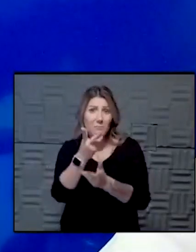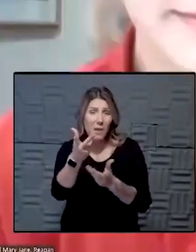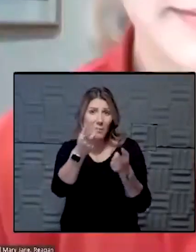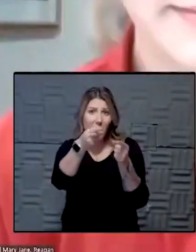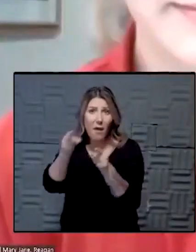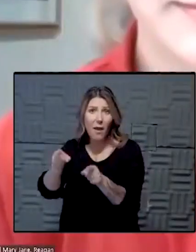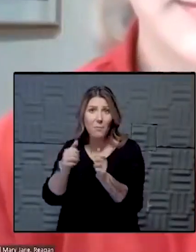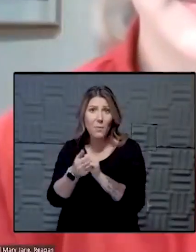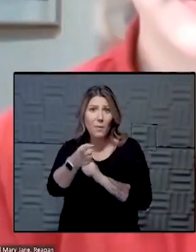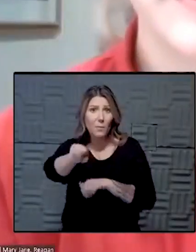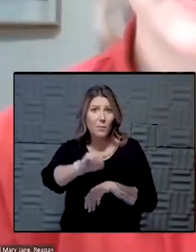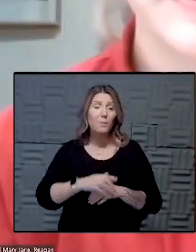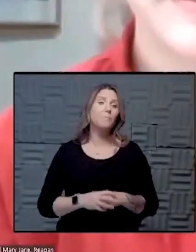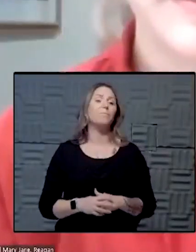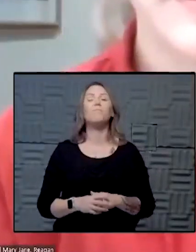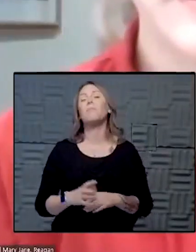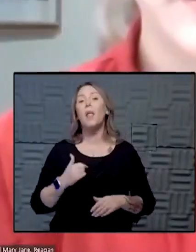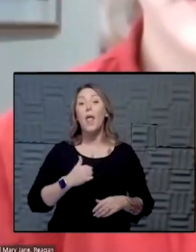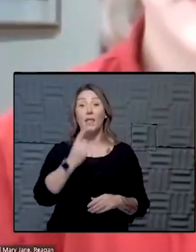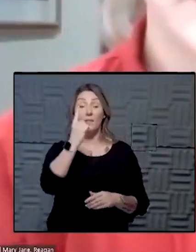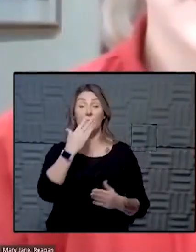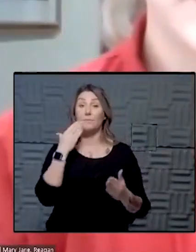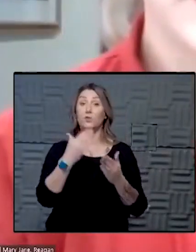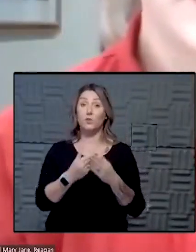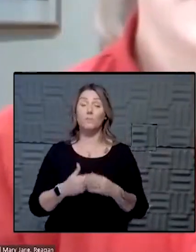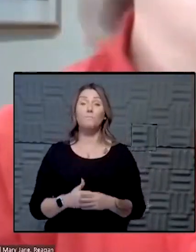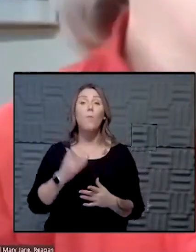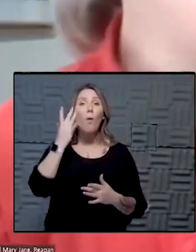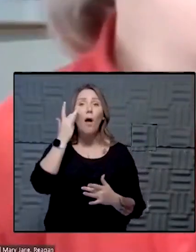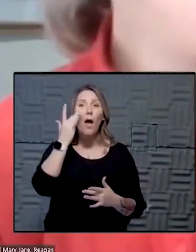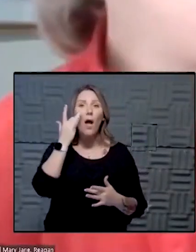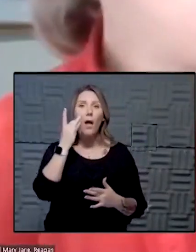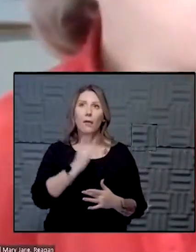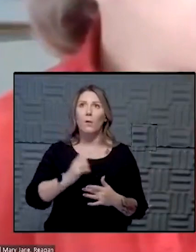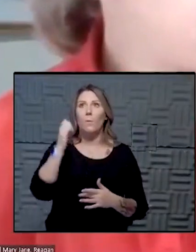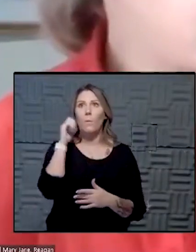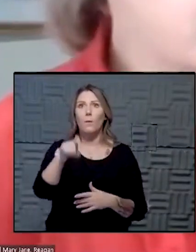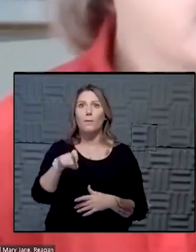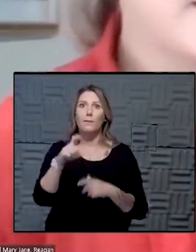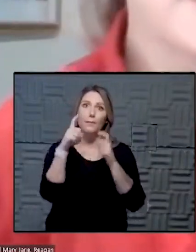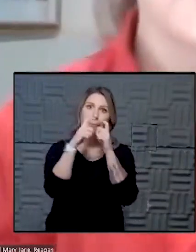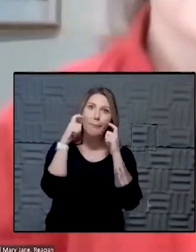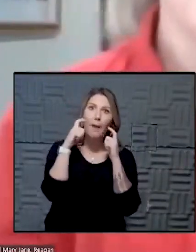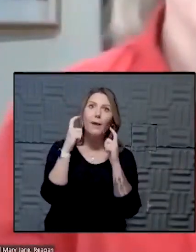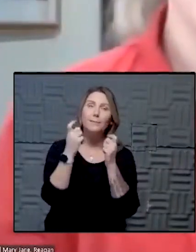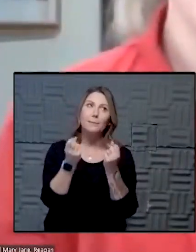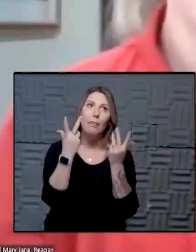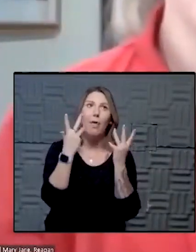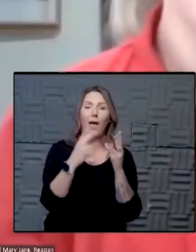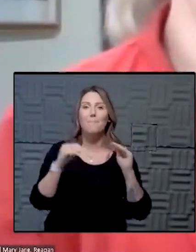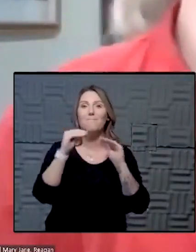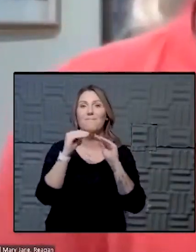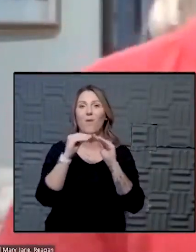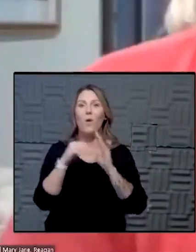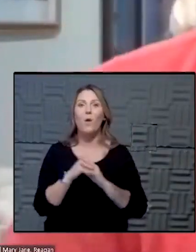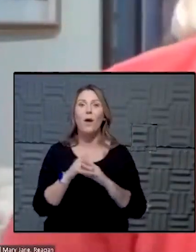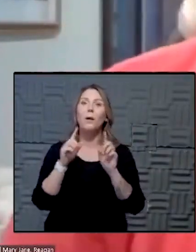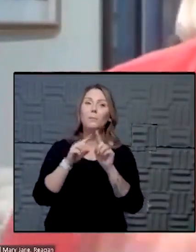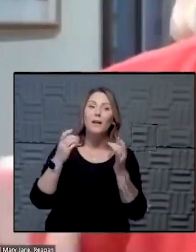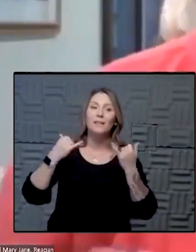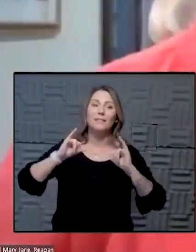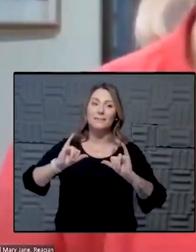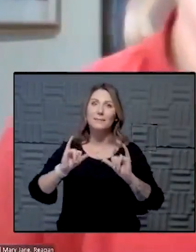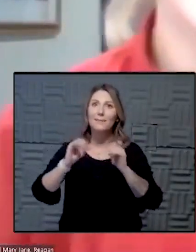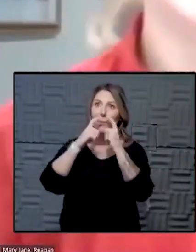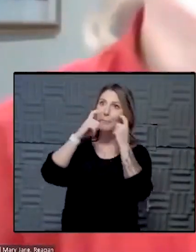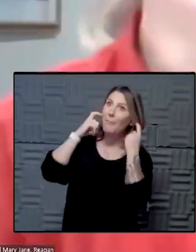Mm-hmm. I think it's good because then we won't have to wear our masks very much anymore. Oh, We'll man, still I'm have to all... wear them.